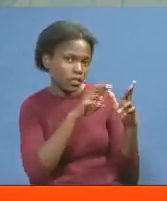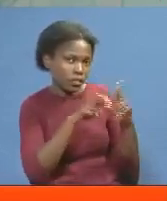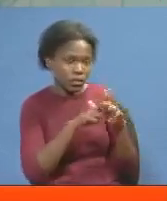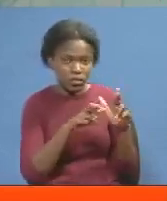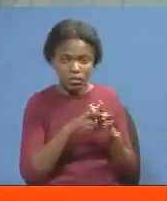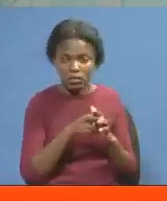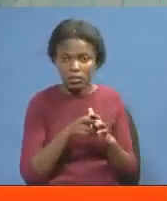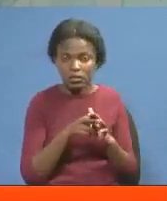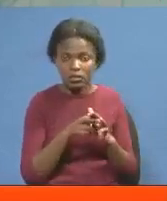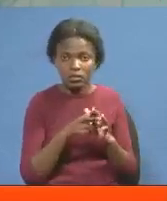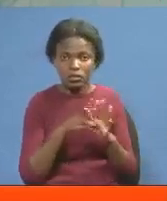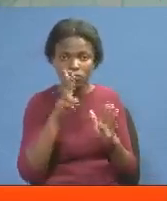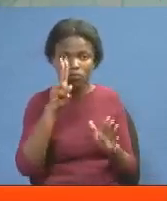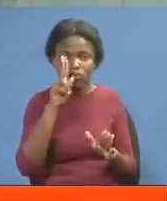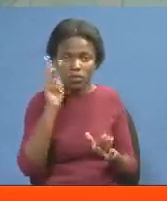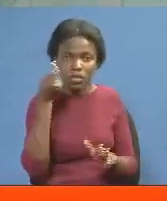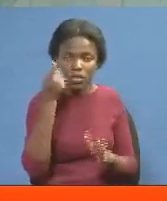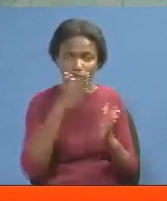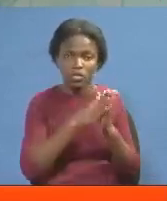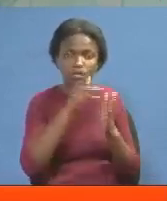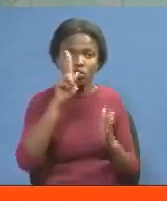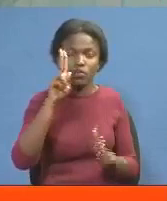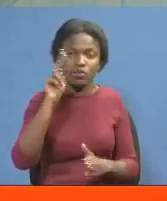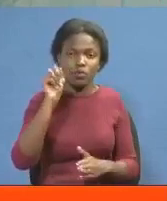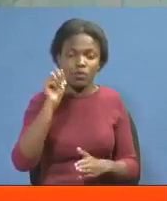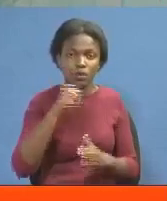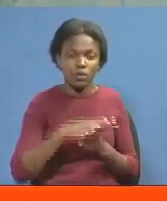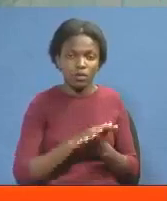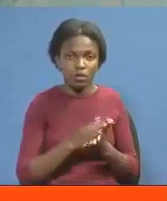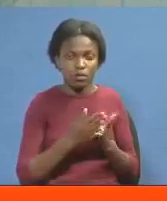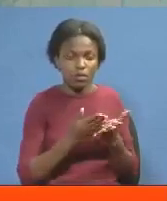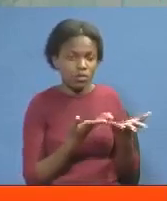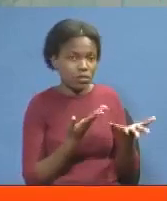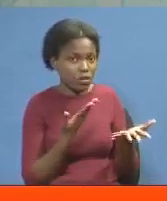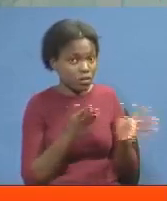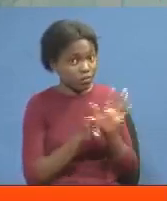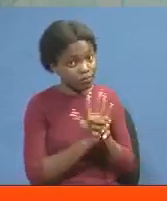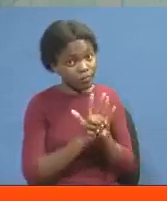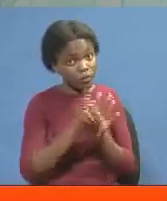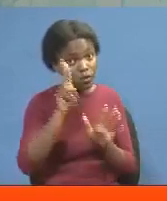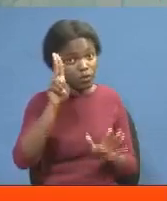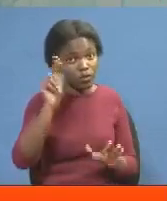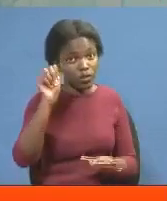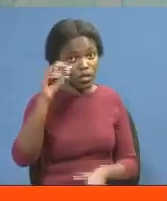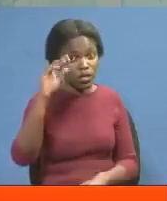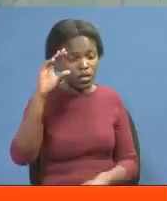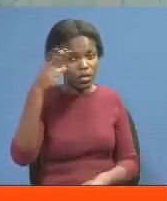and all the United Nations agencies like UNHCR that are concerned